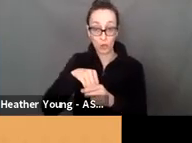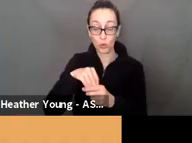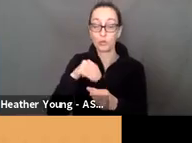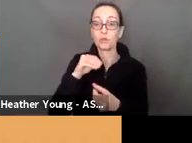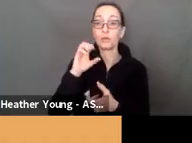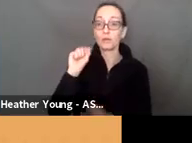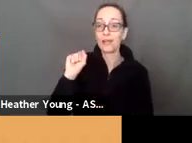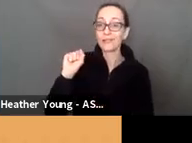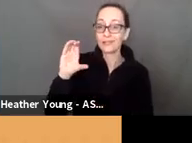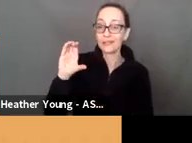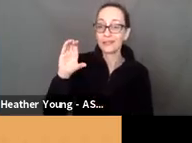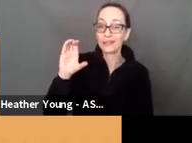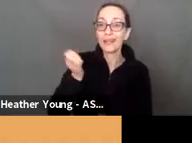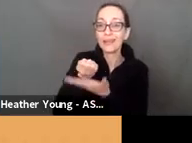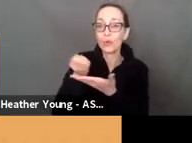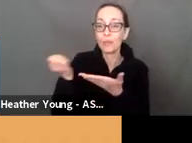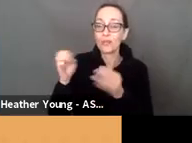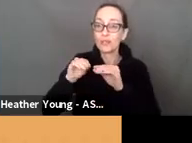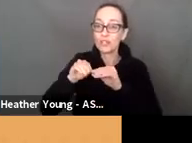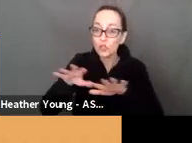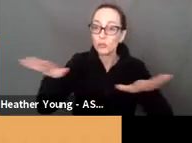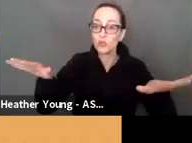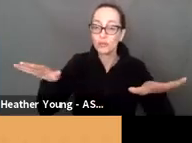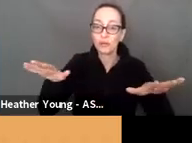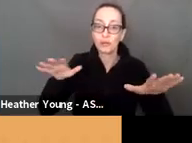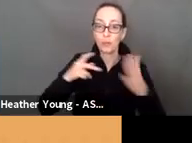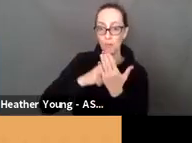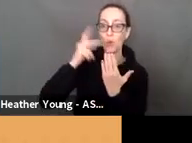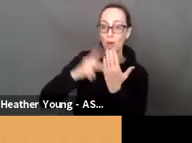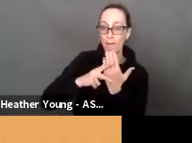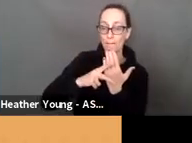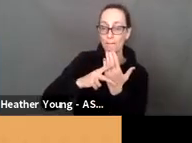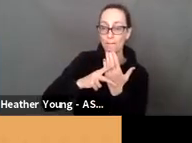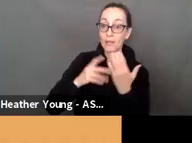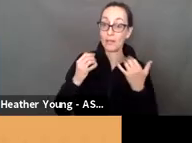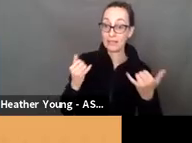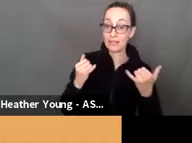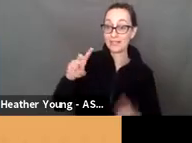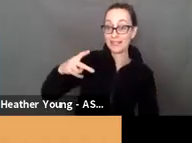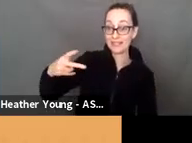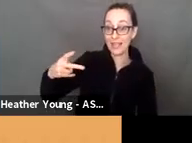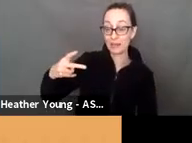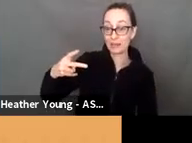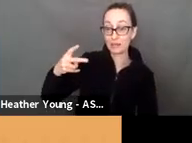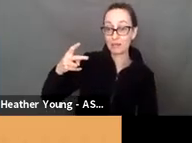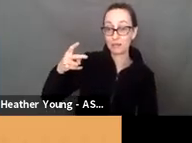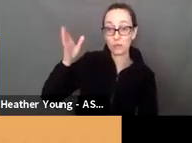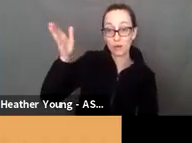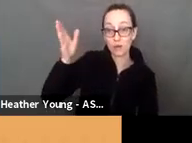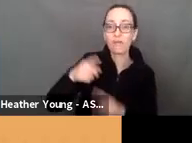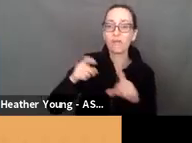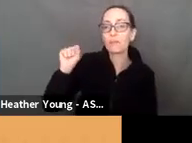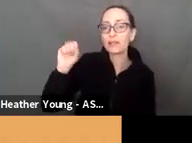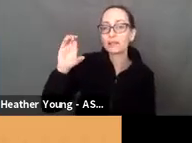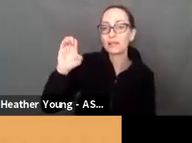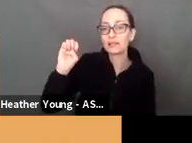Equipment Distribution Program. This webinar is actually the second in a series of webinars from SCEDP.